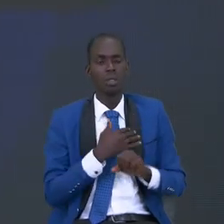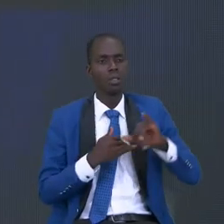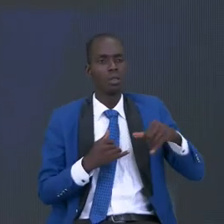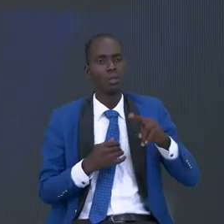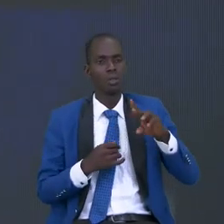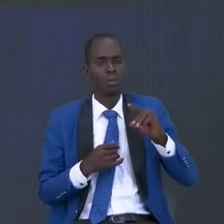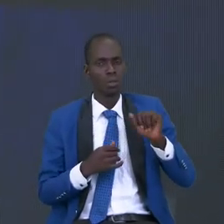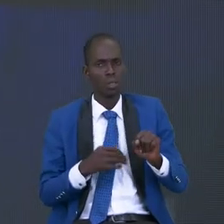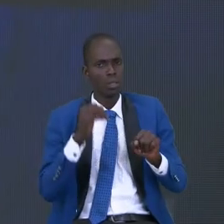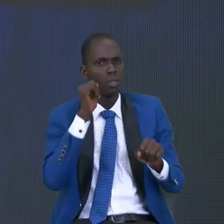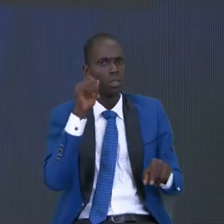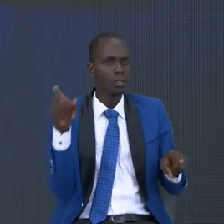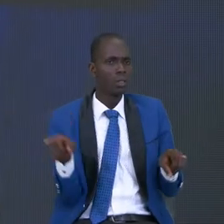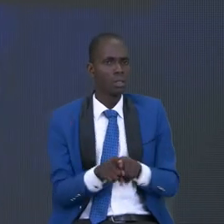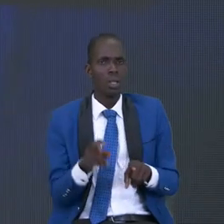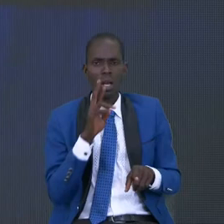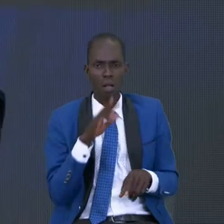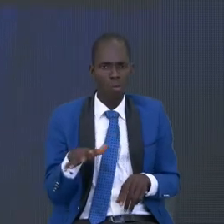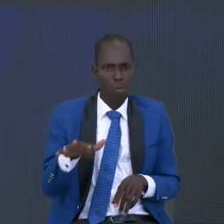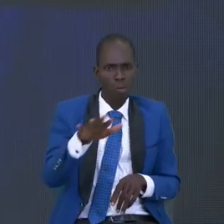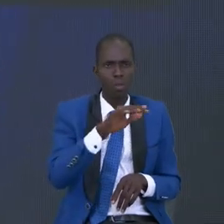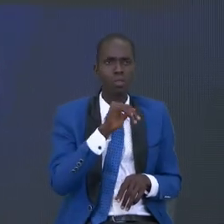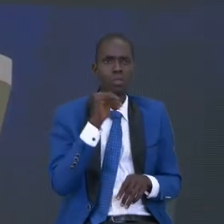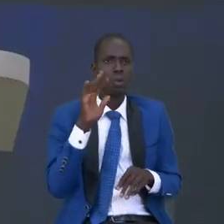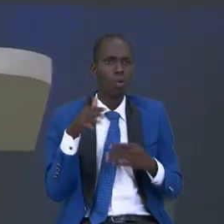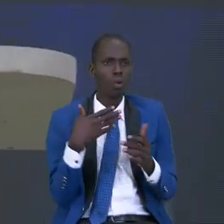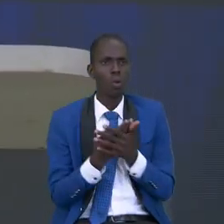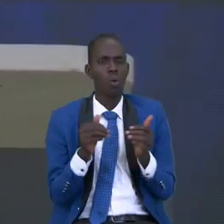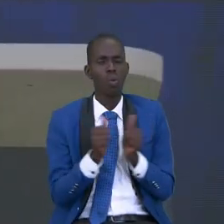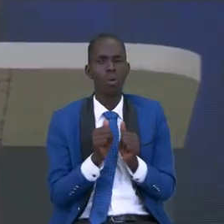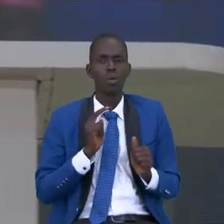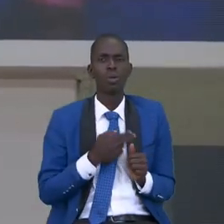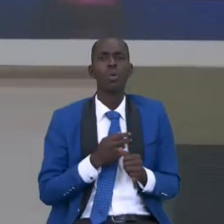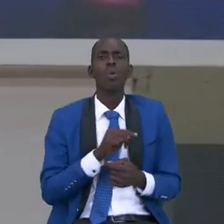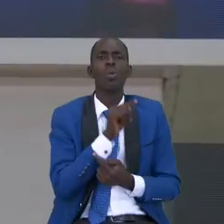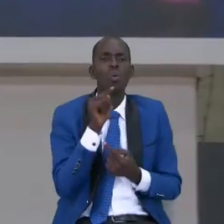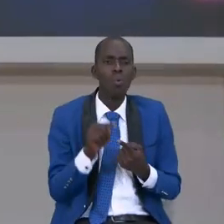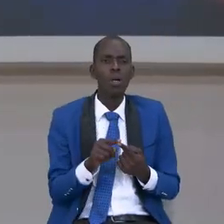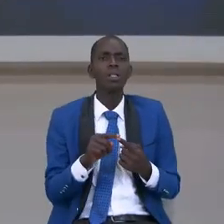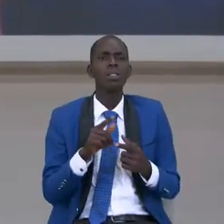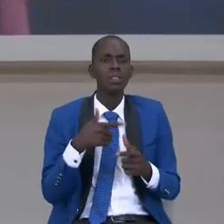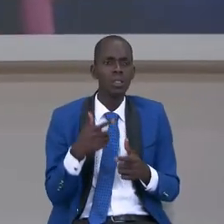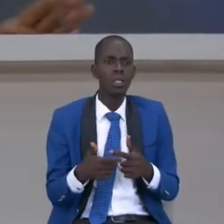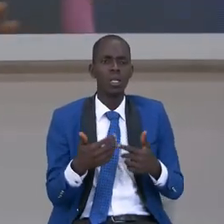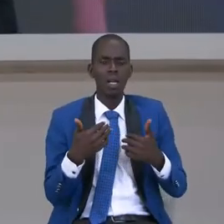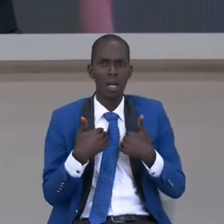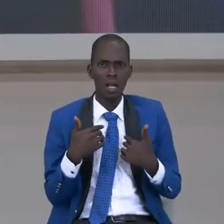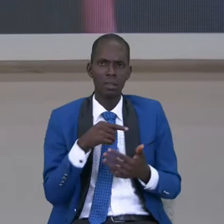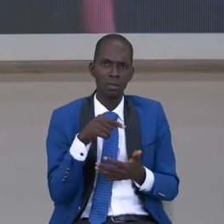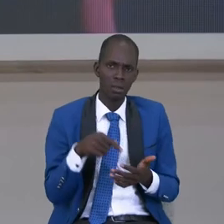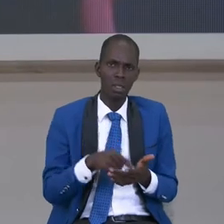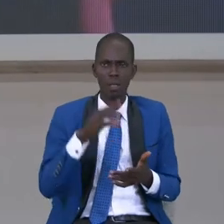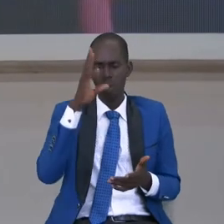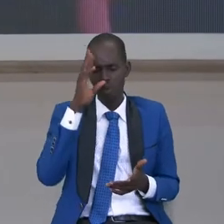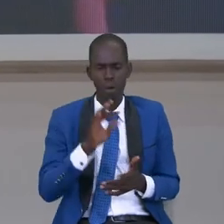they not all with us? Whence then has this man all these things?